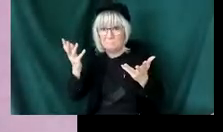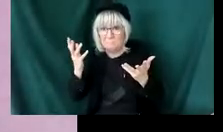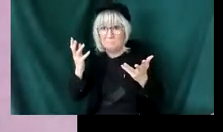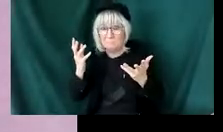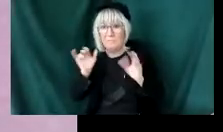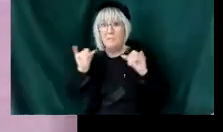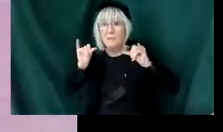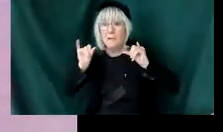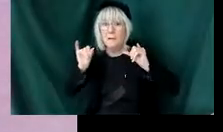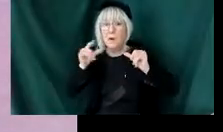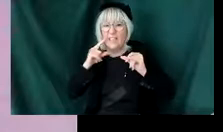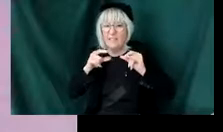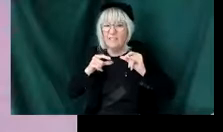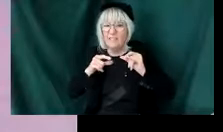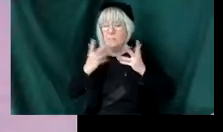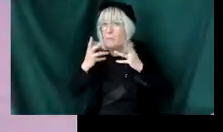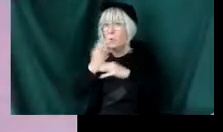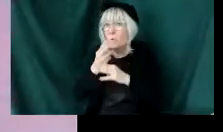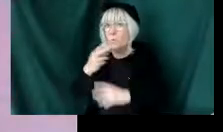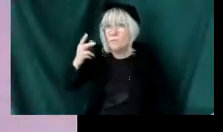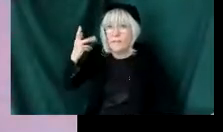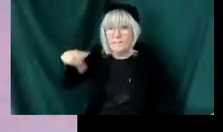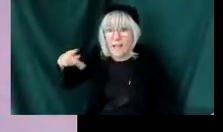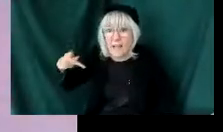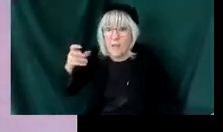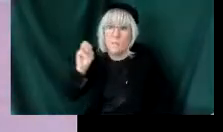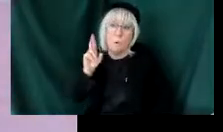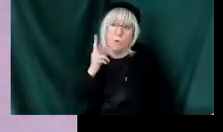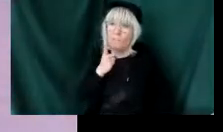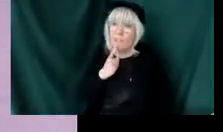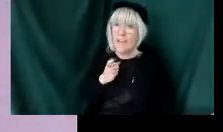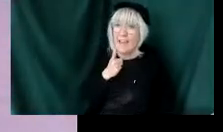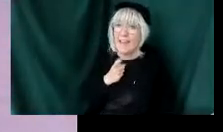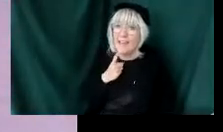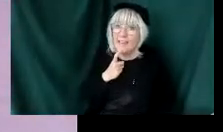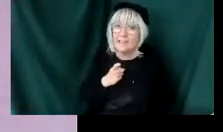get out a red or a violet and build up.